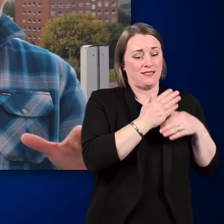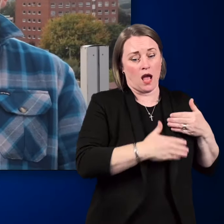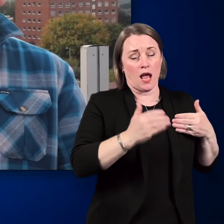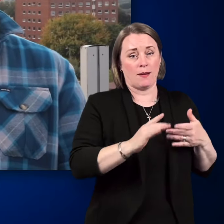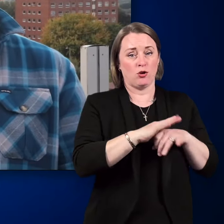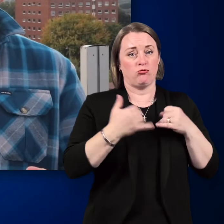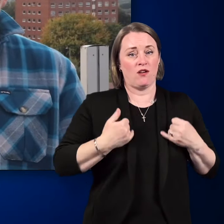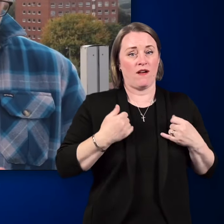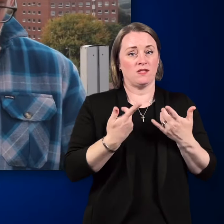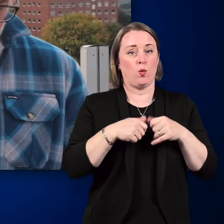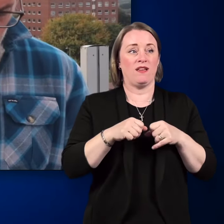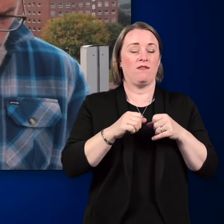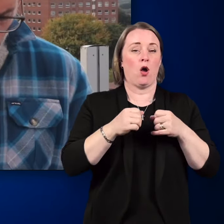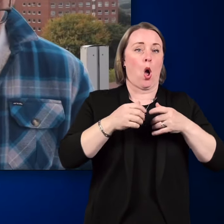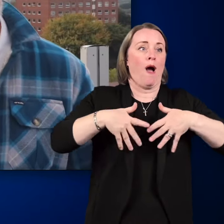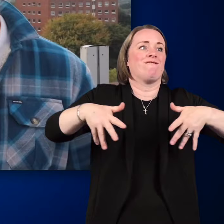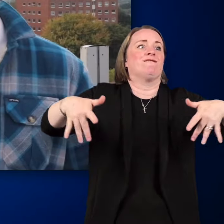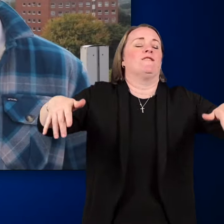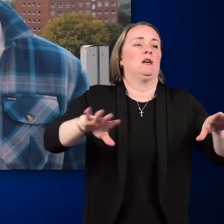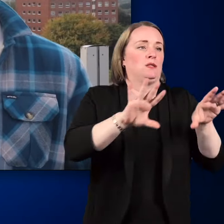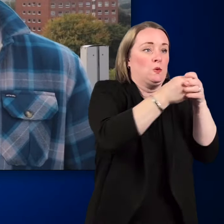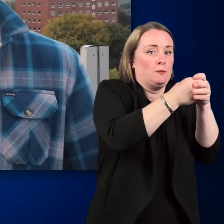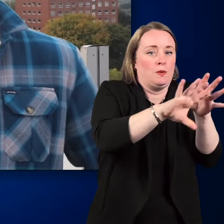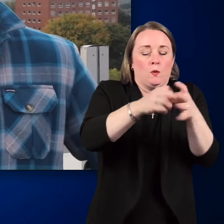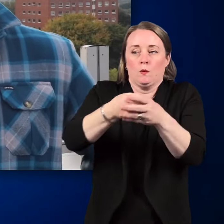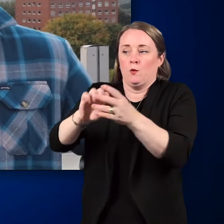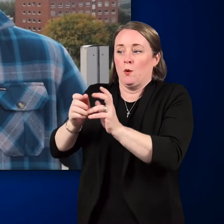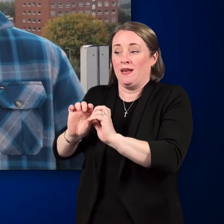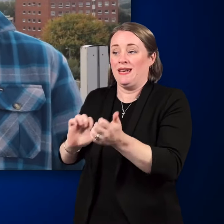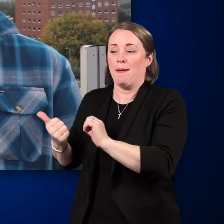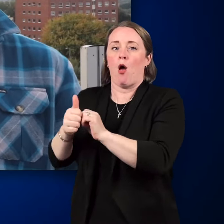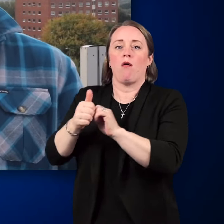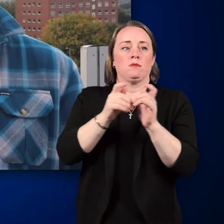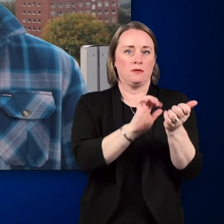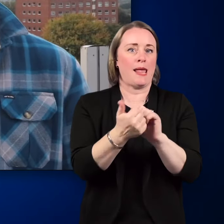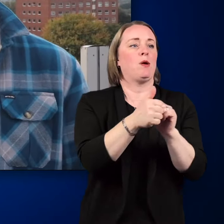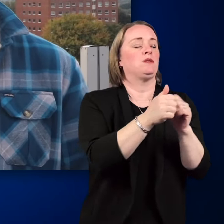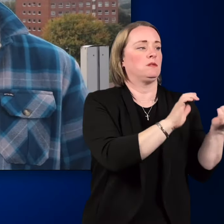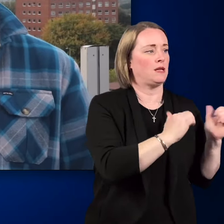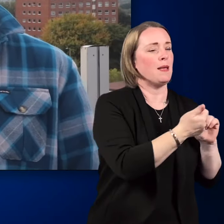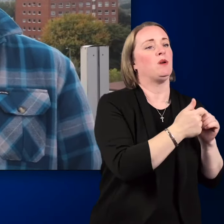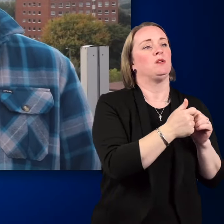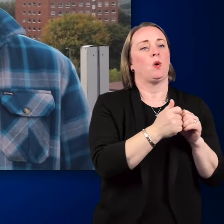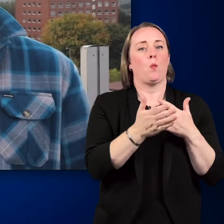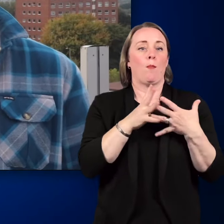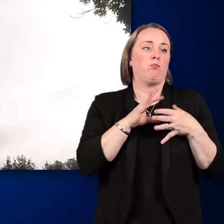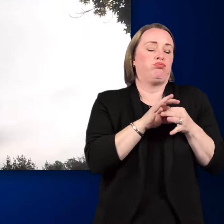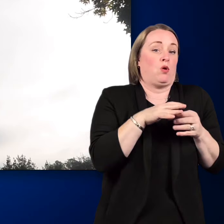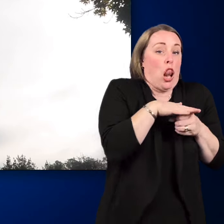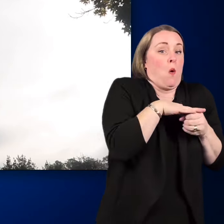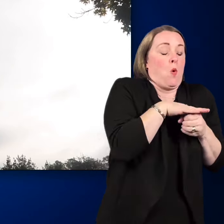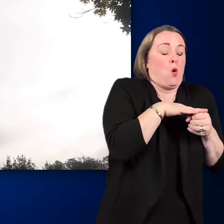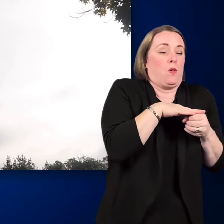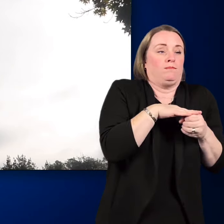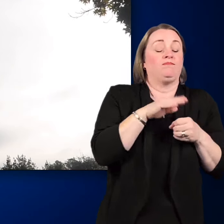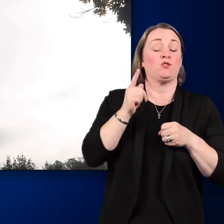into neighbourhoods and into geography. The motto of the town of Rugby, it's written on the